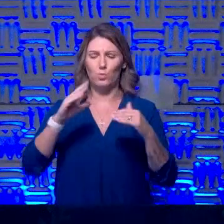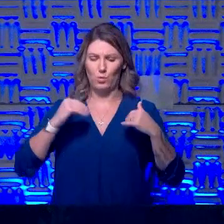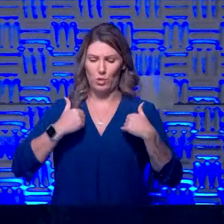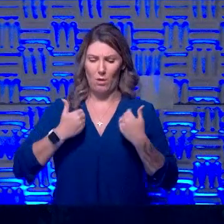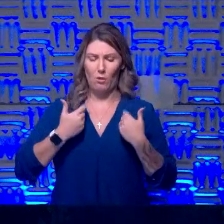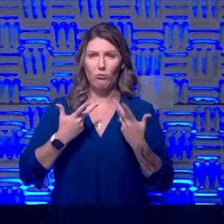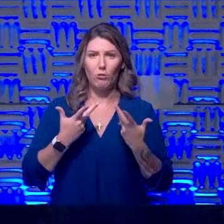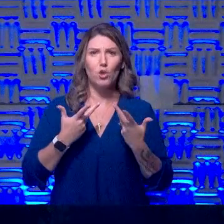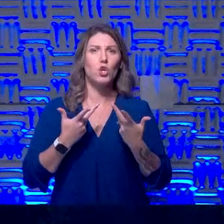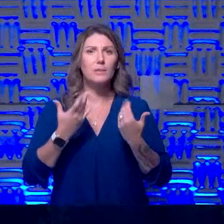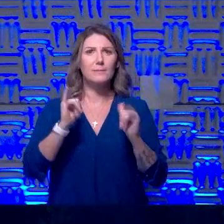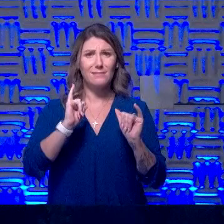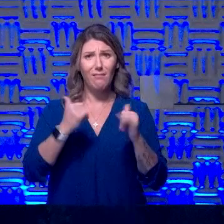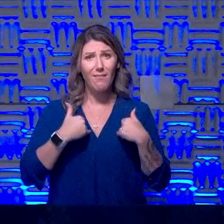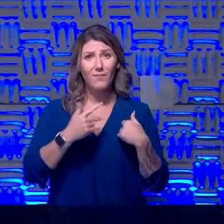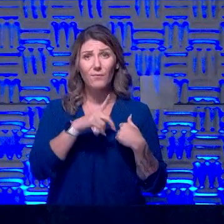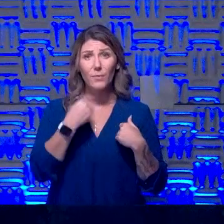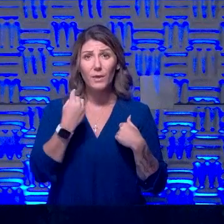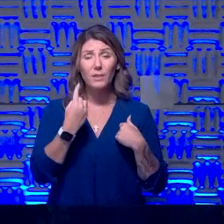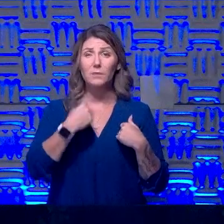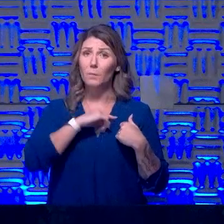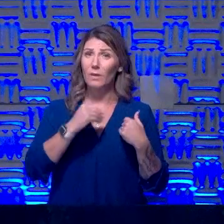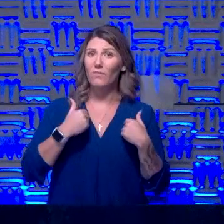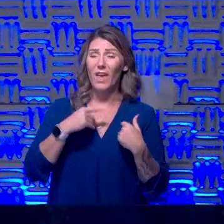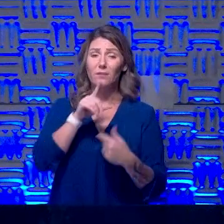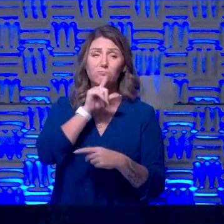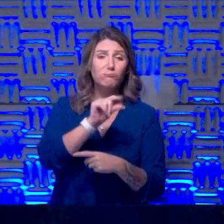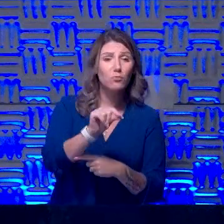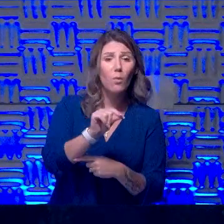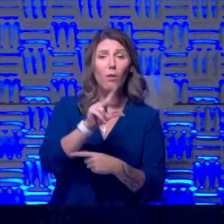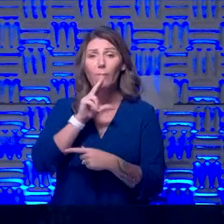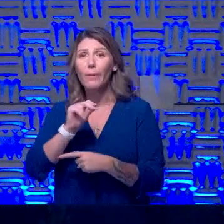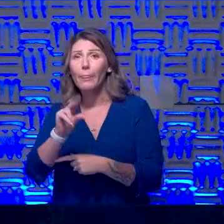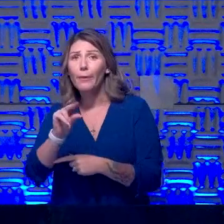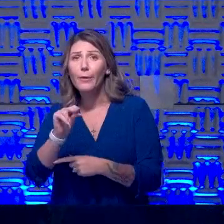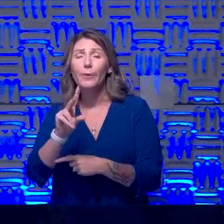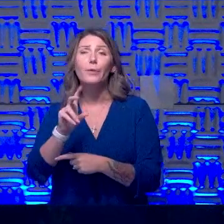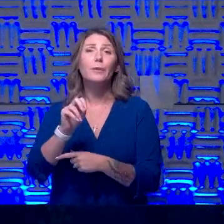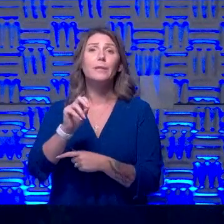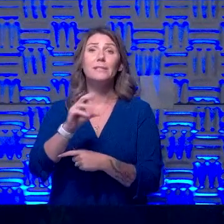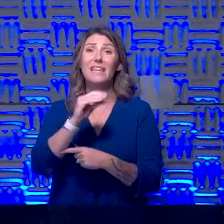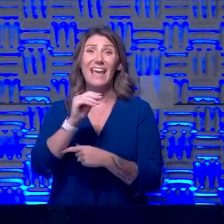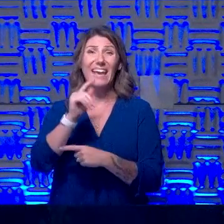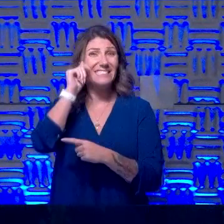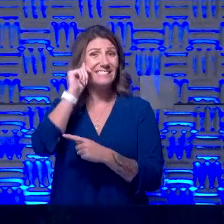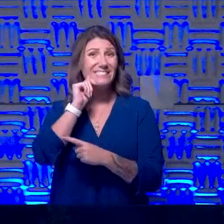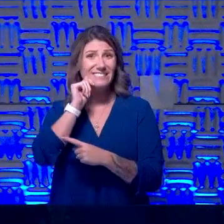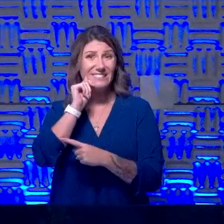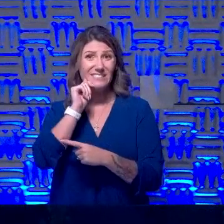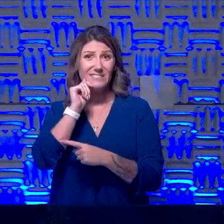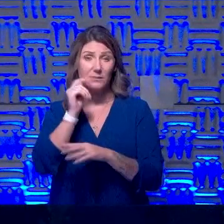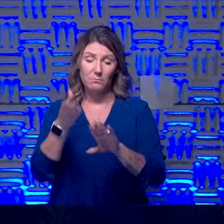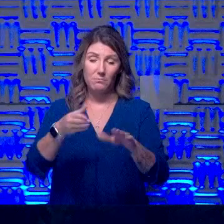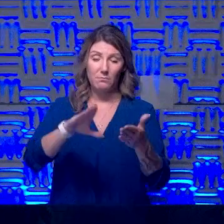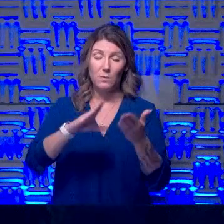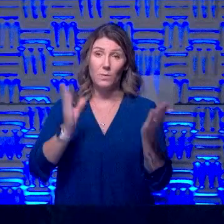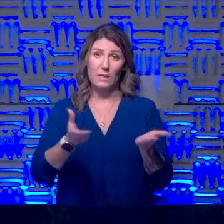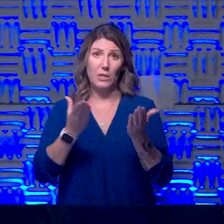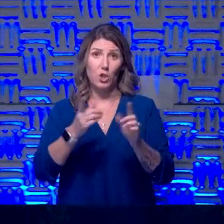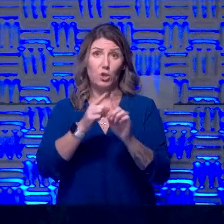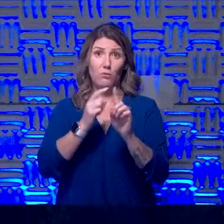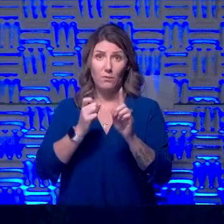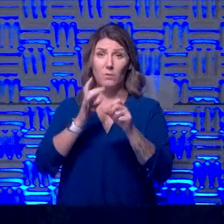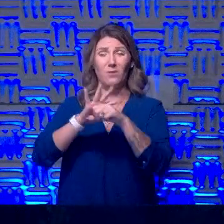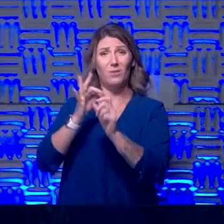younger, there is still risk, and we've had 20 and 30 and even people in their teenage years pass away here from COVID-19.